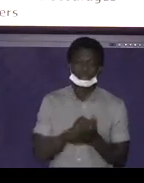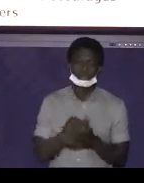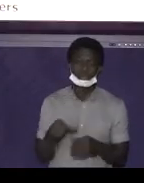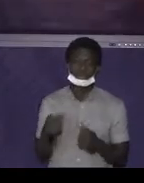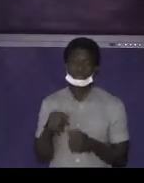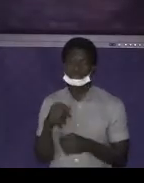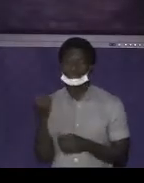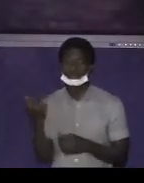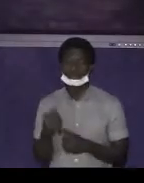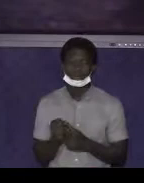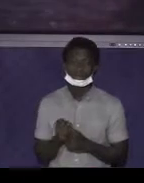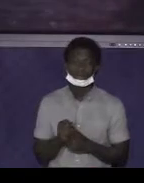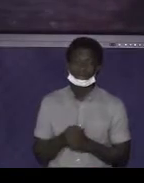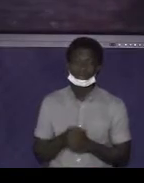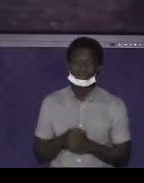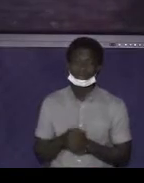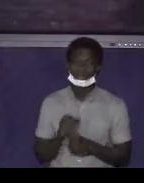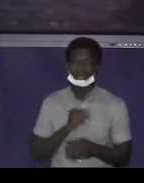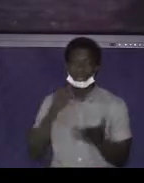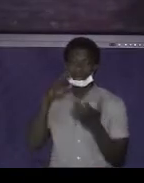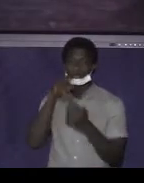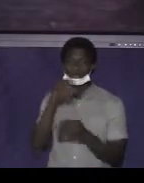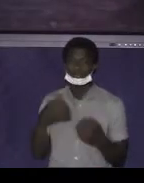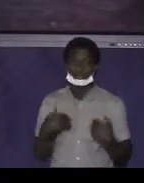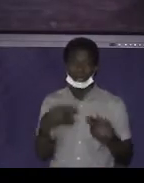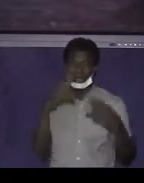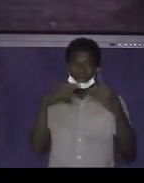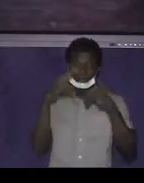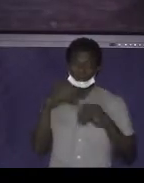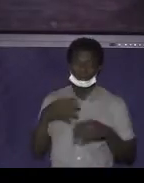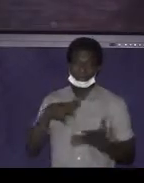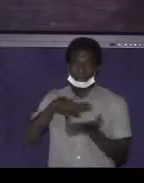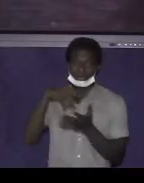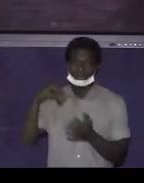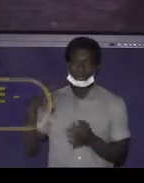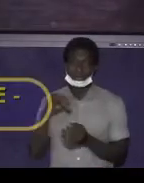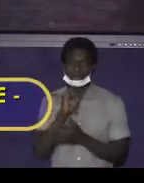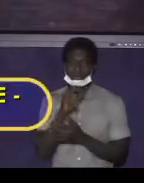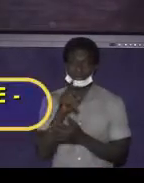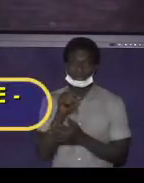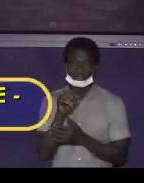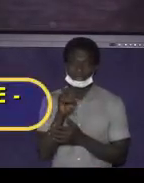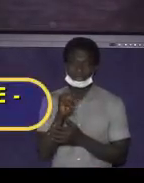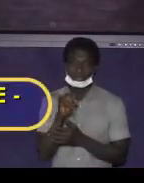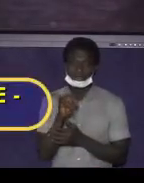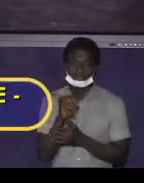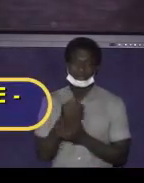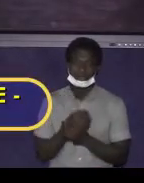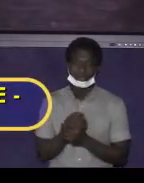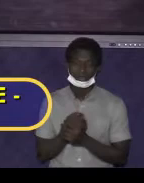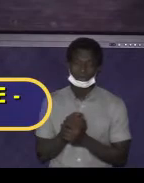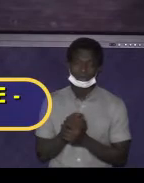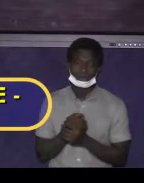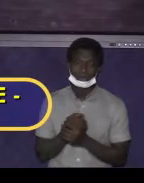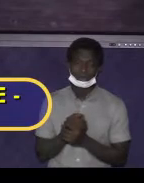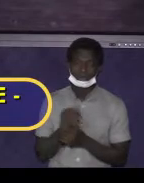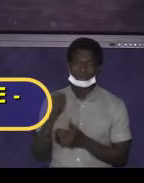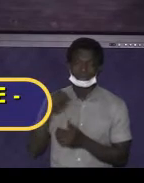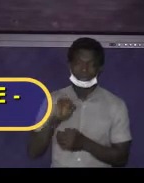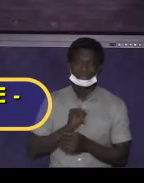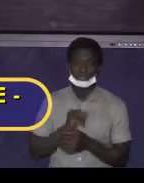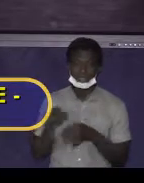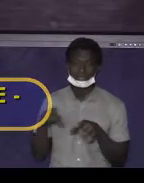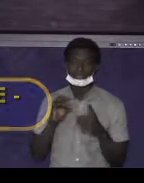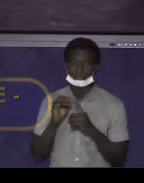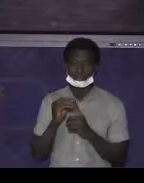discourages others. I hope you had fun learning idioms and idiomatic expressions. Yes, I